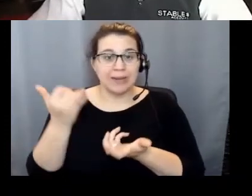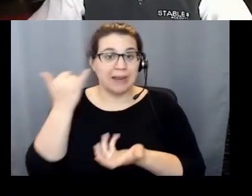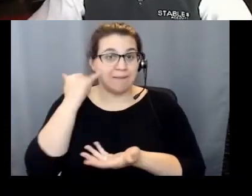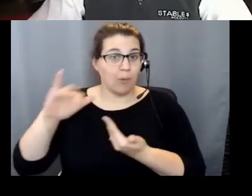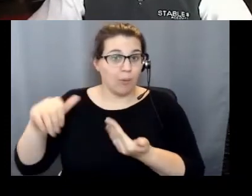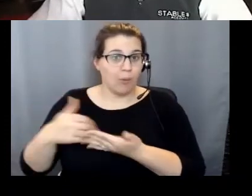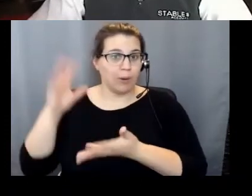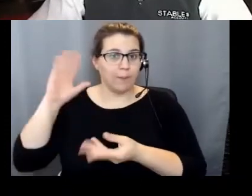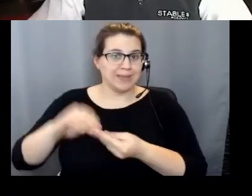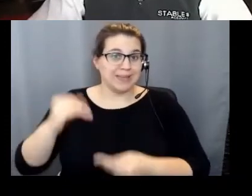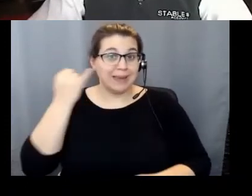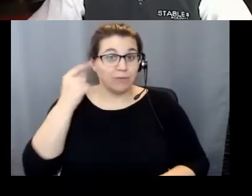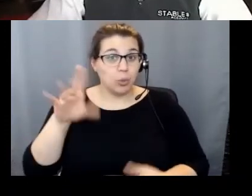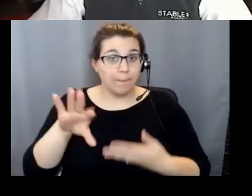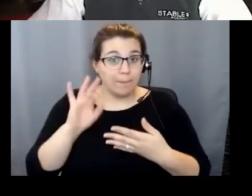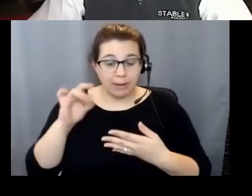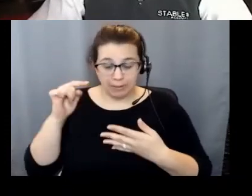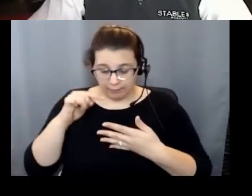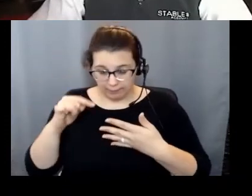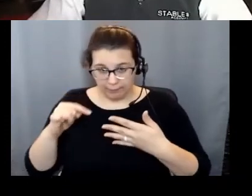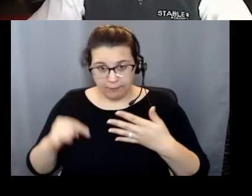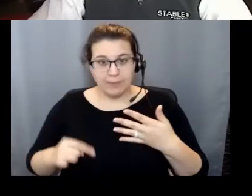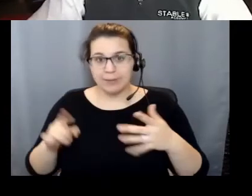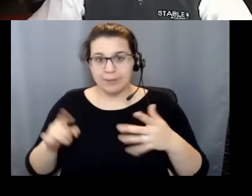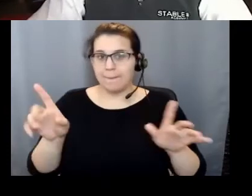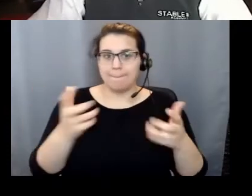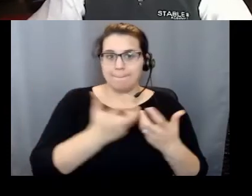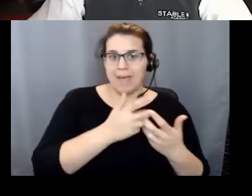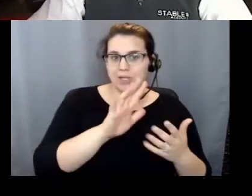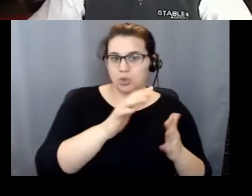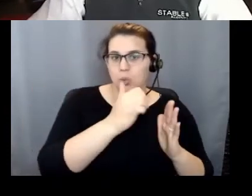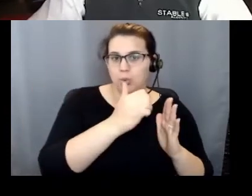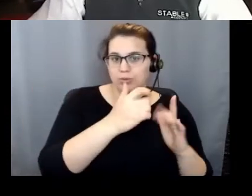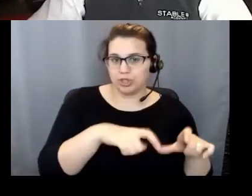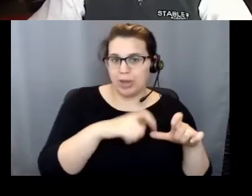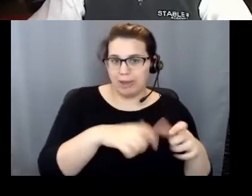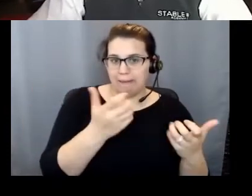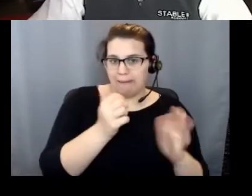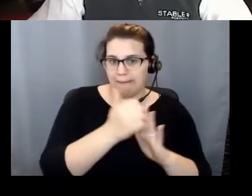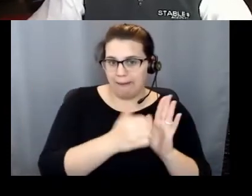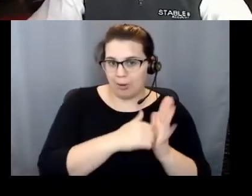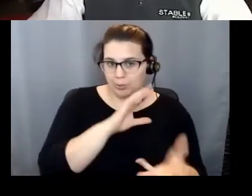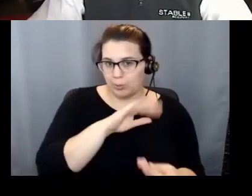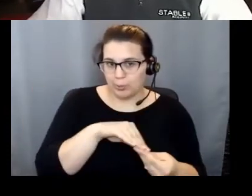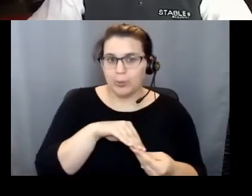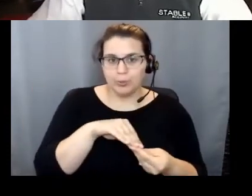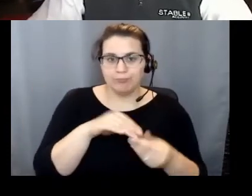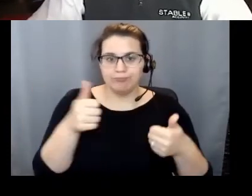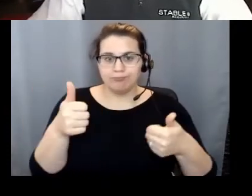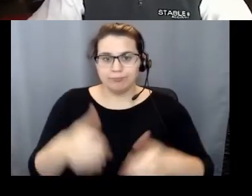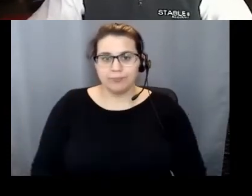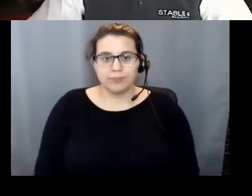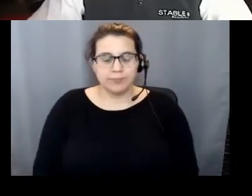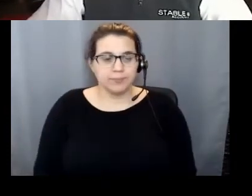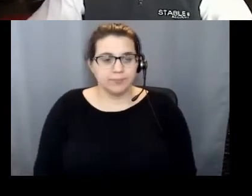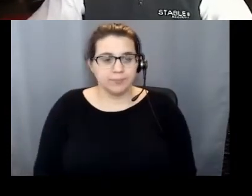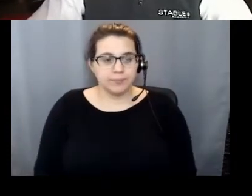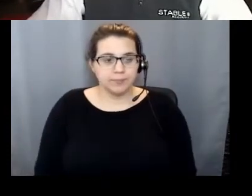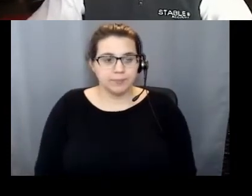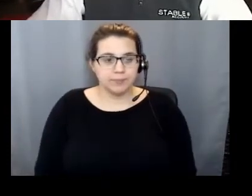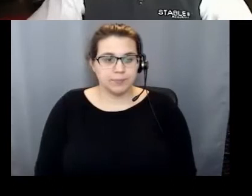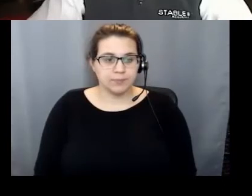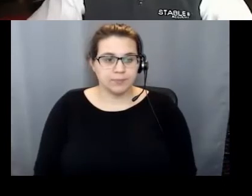choose more than one option, equals the dollar amount of the check in the total line, you are good. And then you,